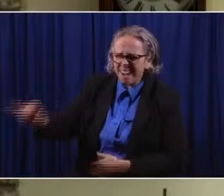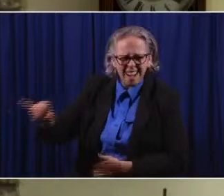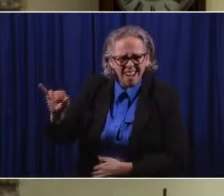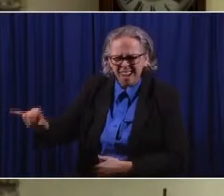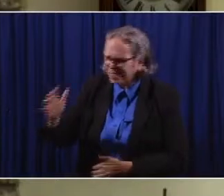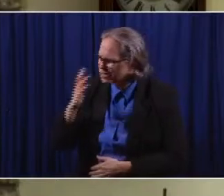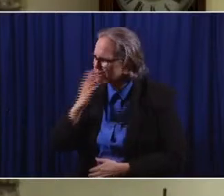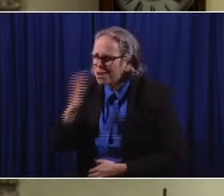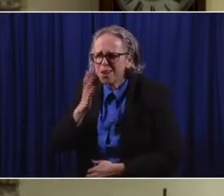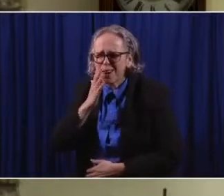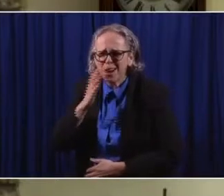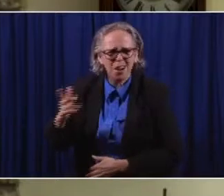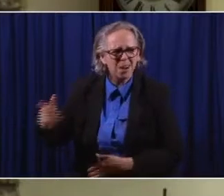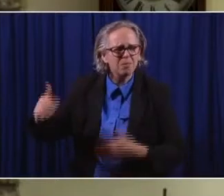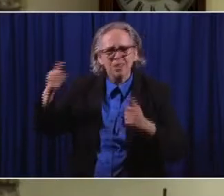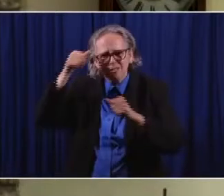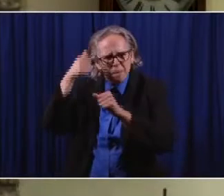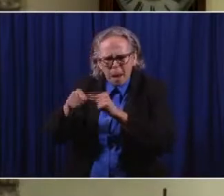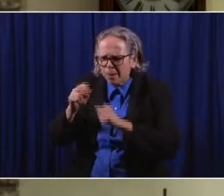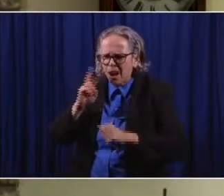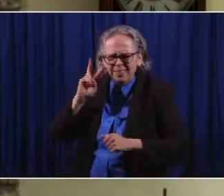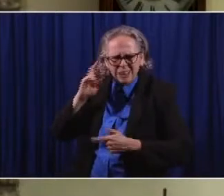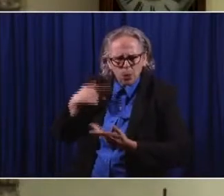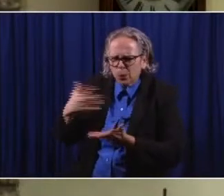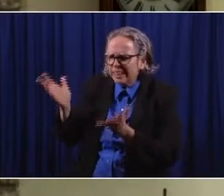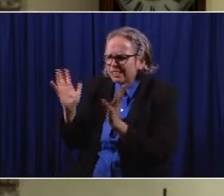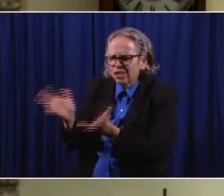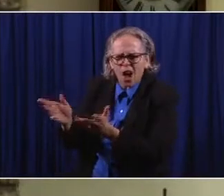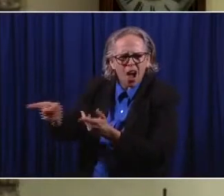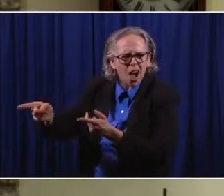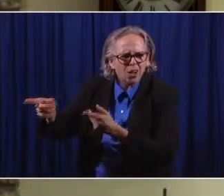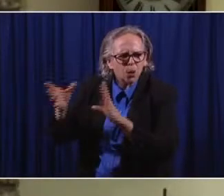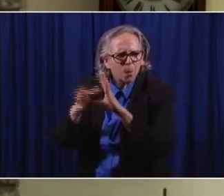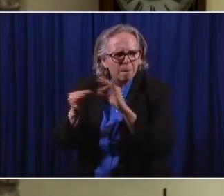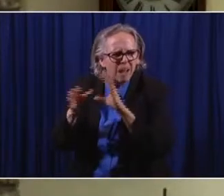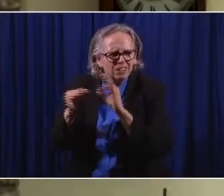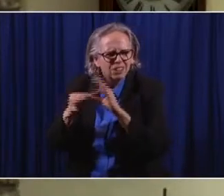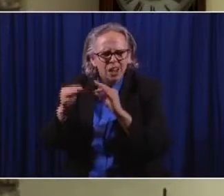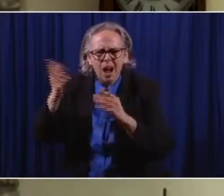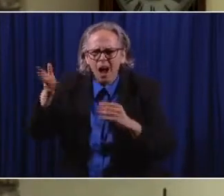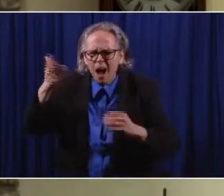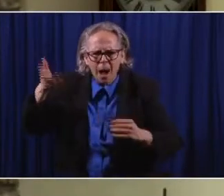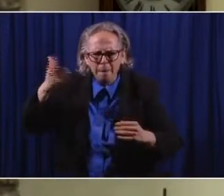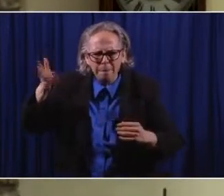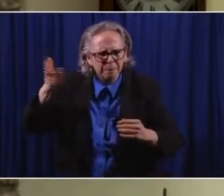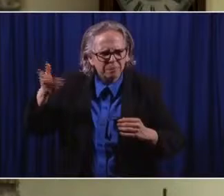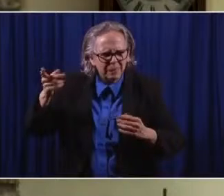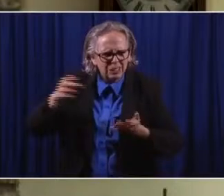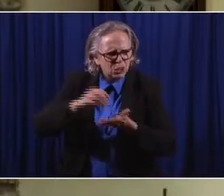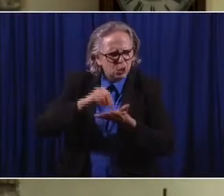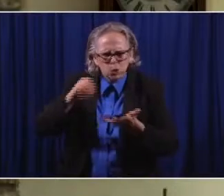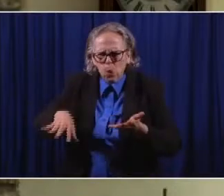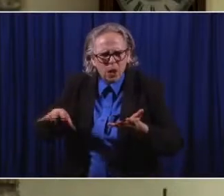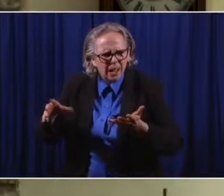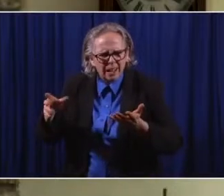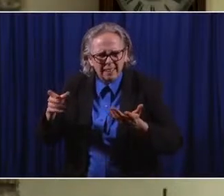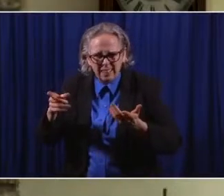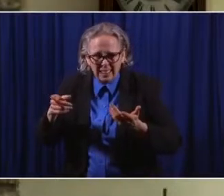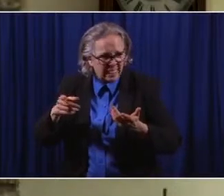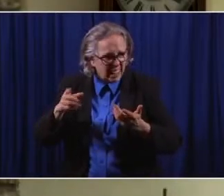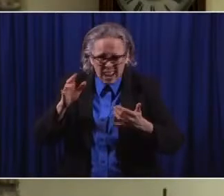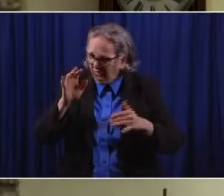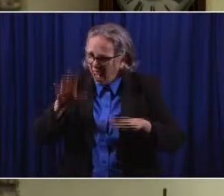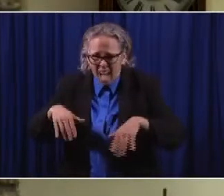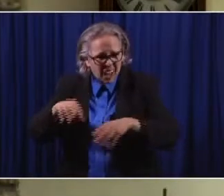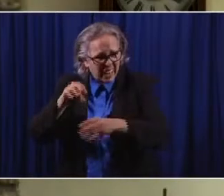other day in regard to what students do when they're not in school.